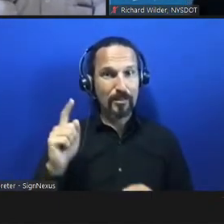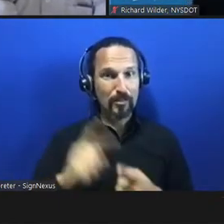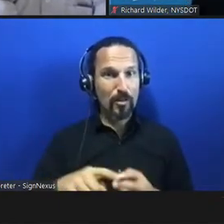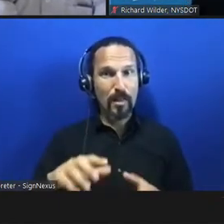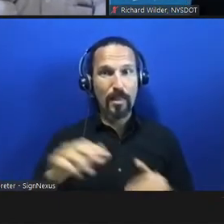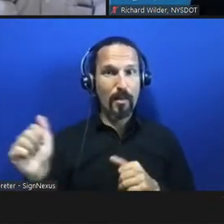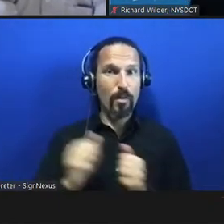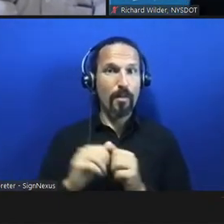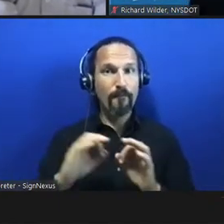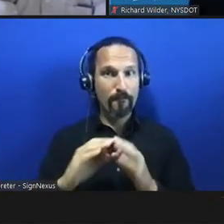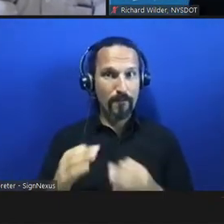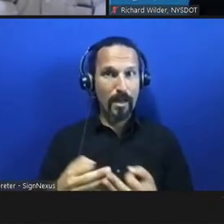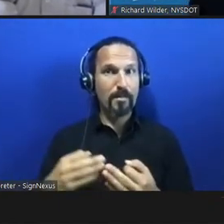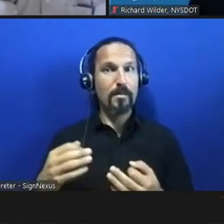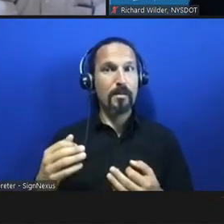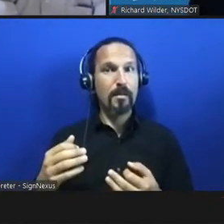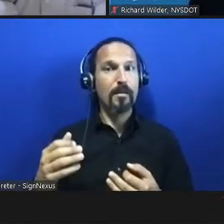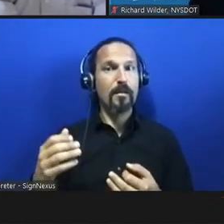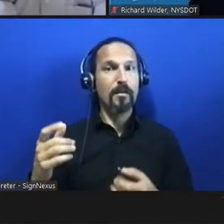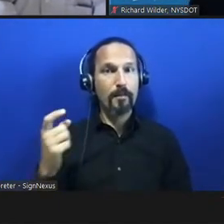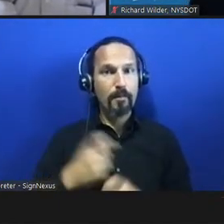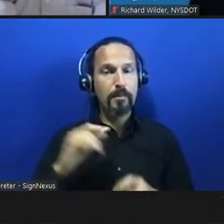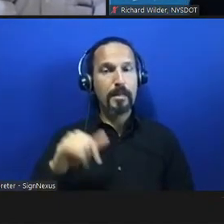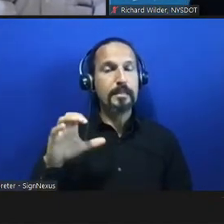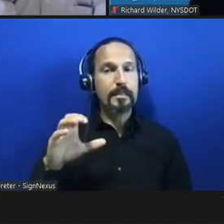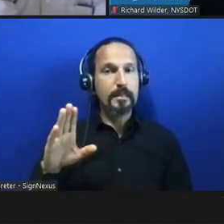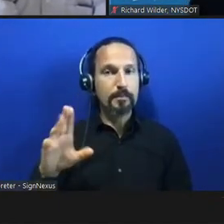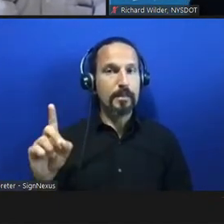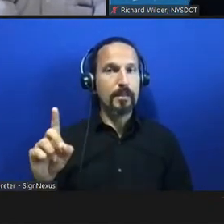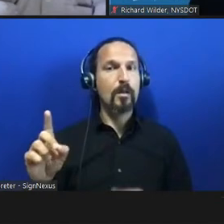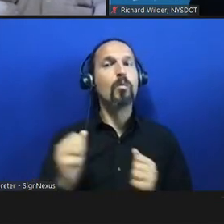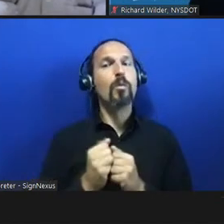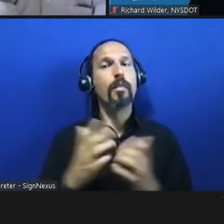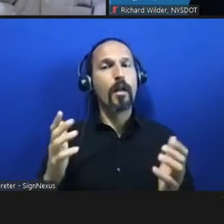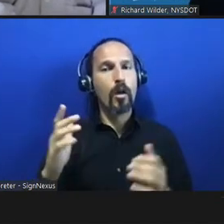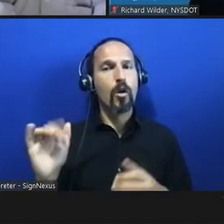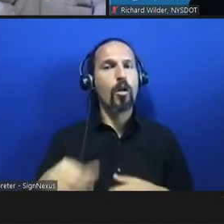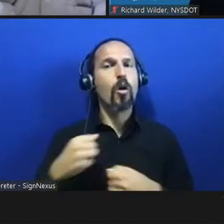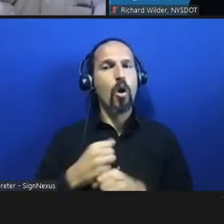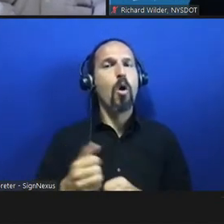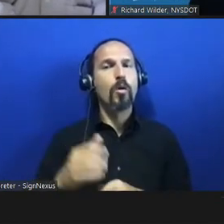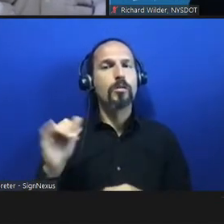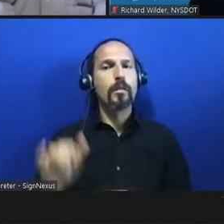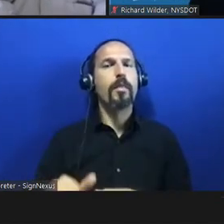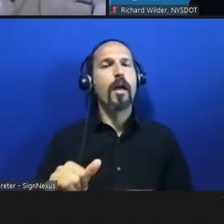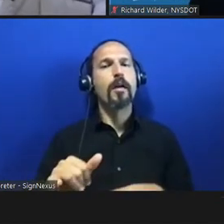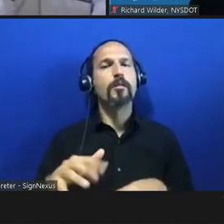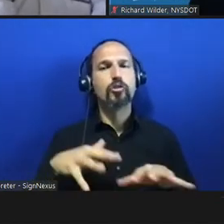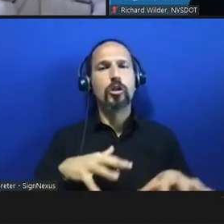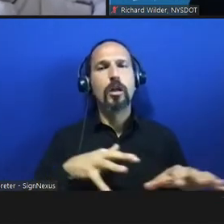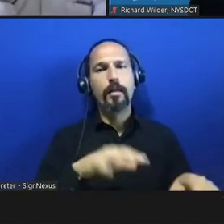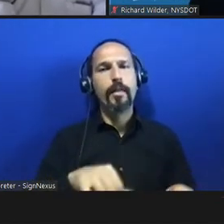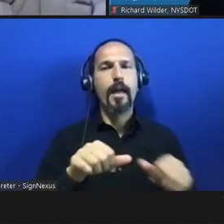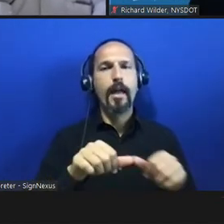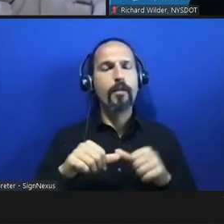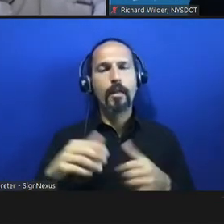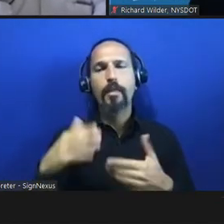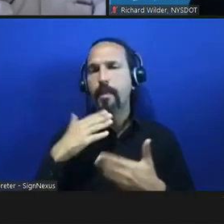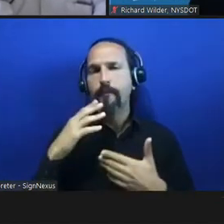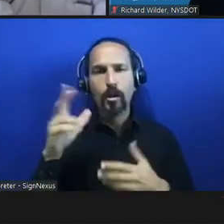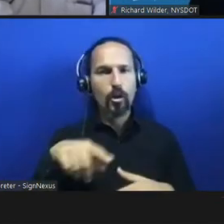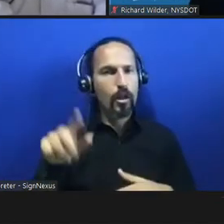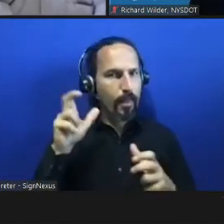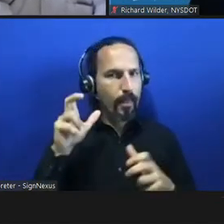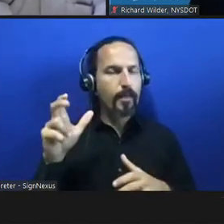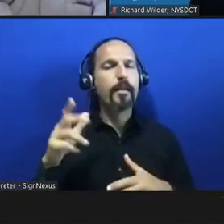with our family from the from the CBD without actually causing congestion in the area uh thank you for listening